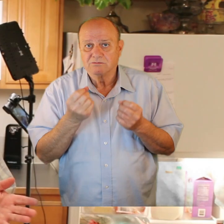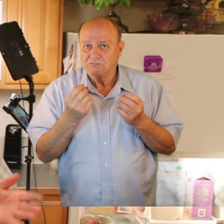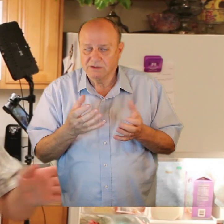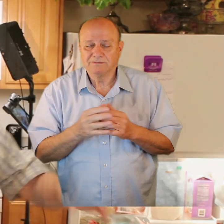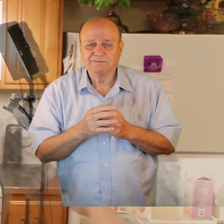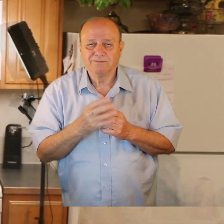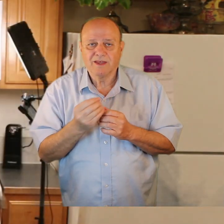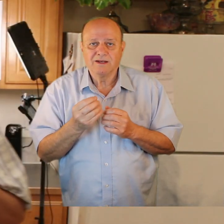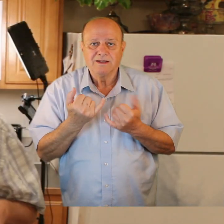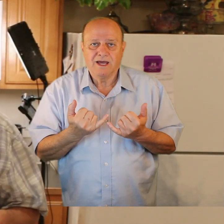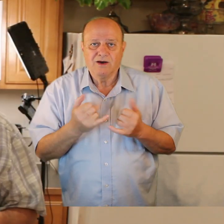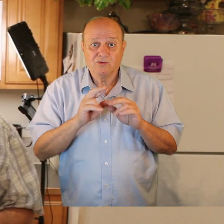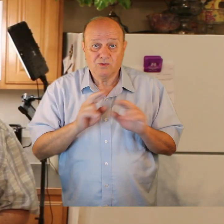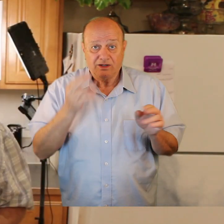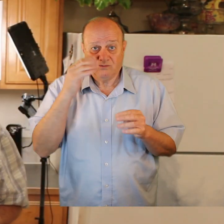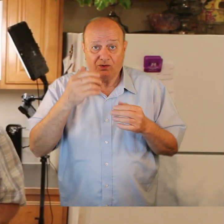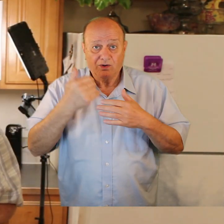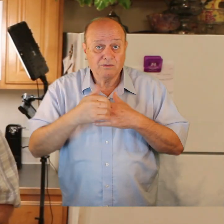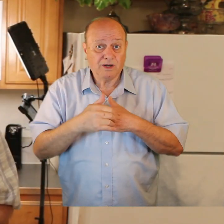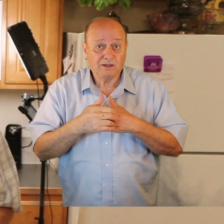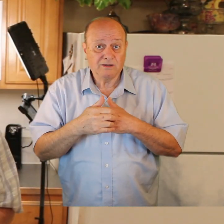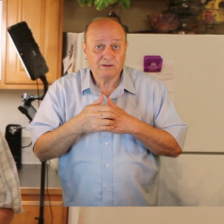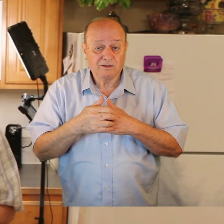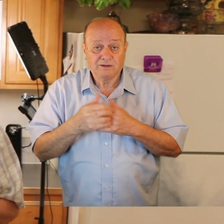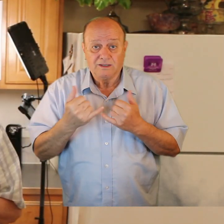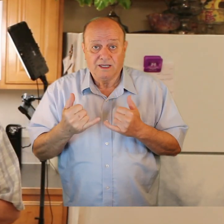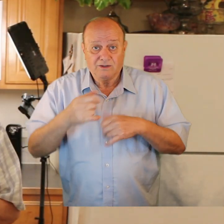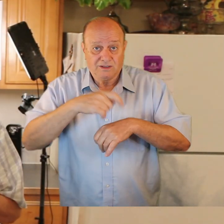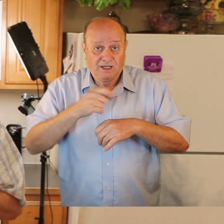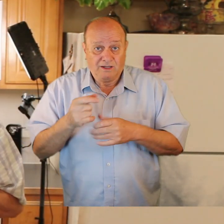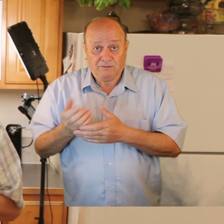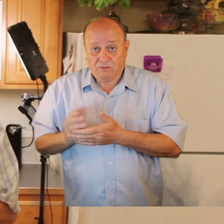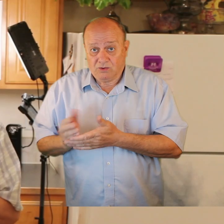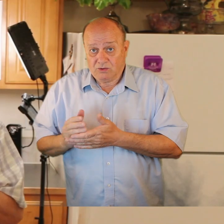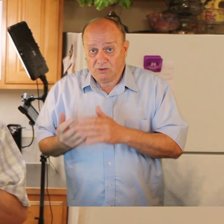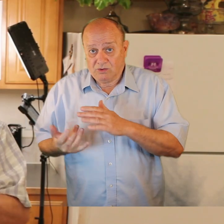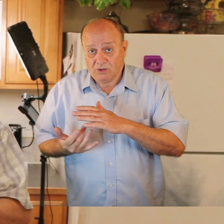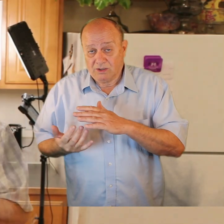to toast the bread. While that bread is cooking, I'm going to go ahead and toss the salad.